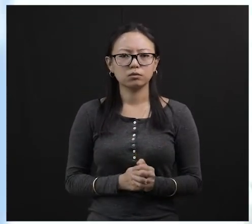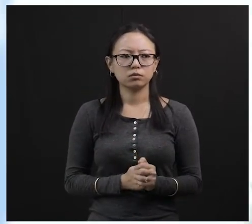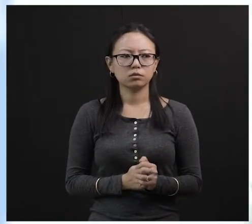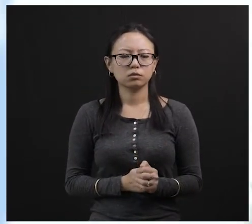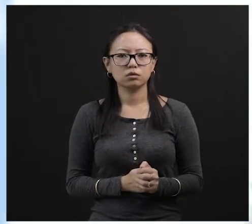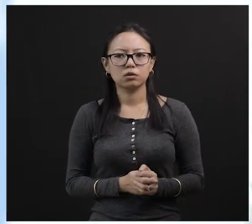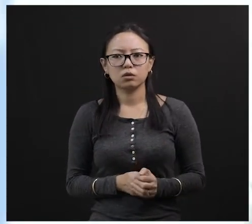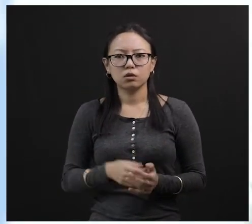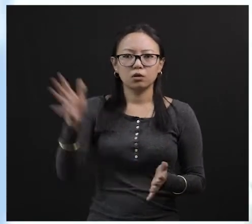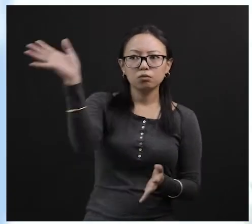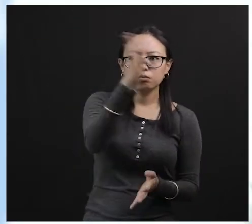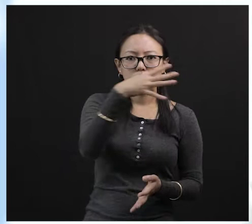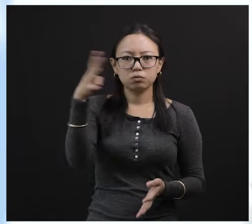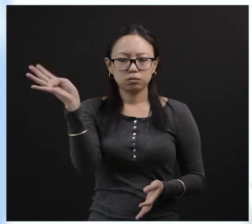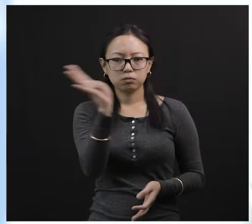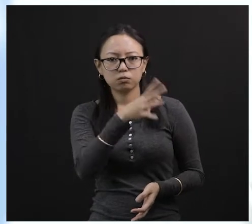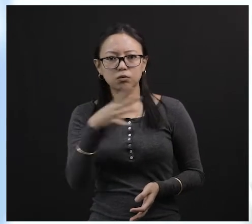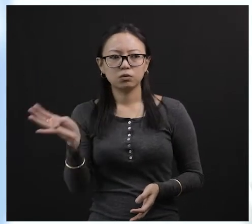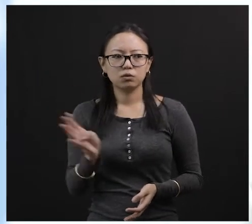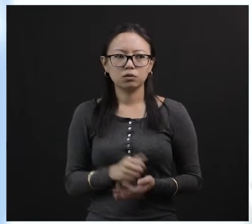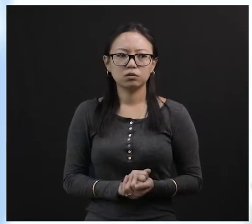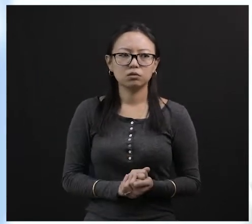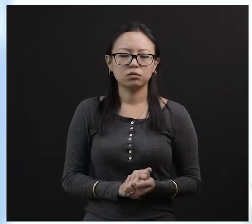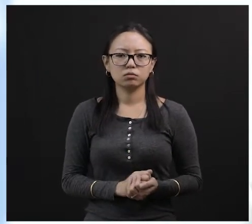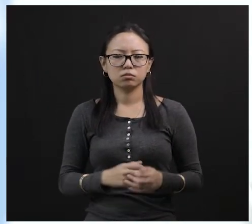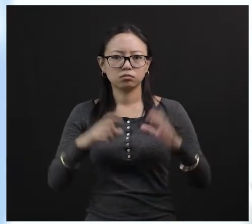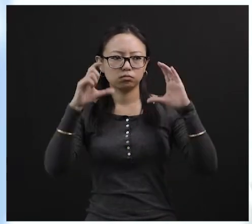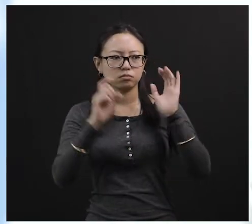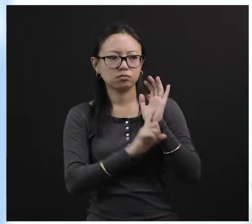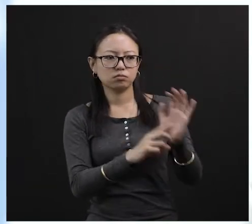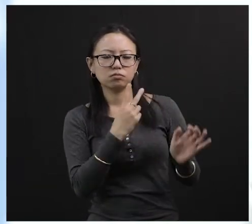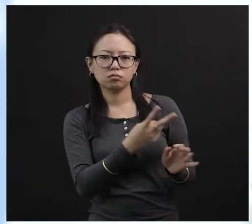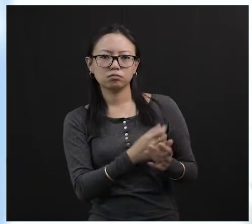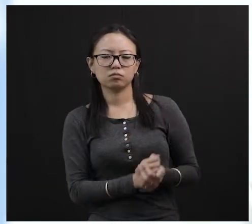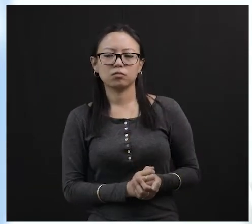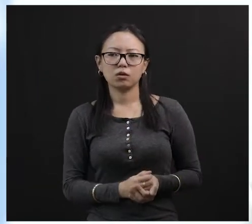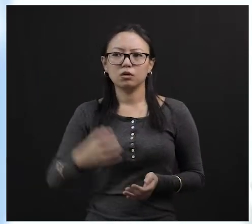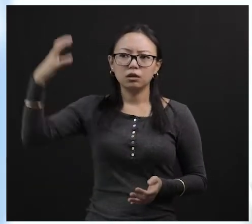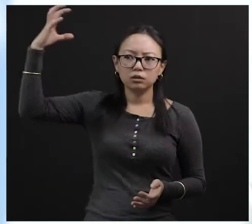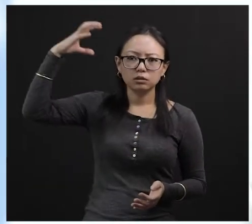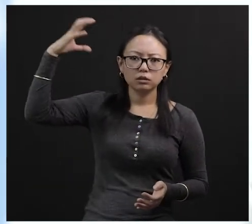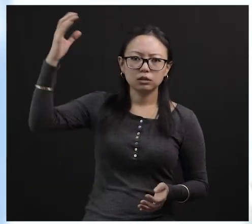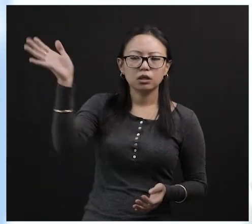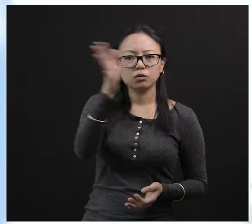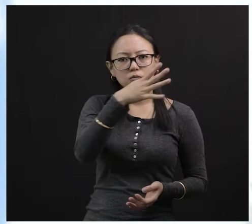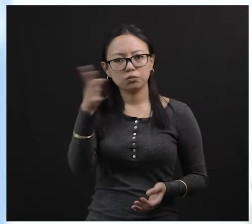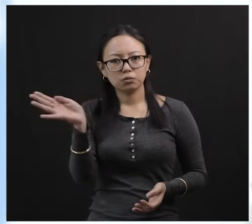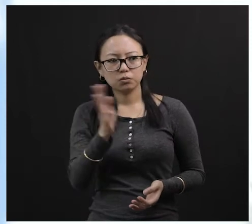of wind. See, you can see the picture. Look at the rock. The shape of the rock is